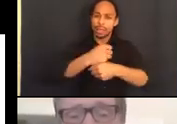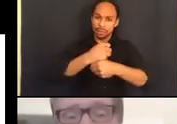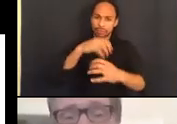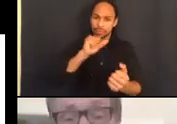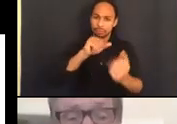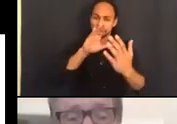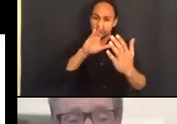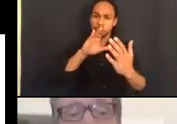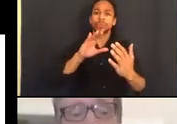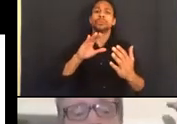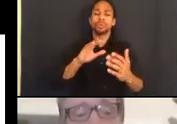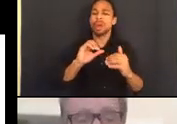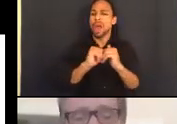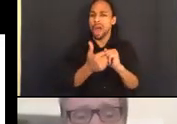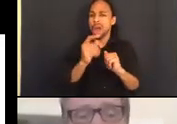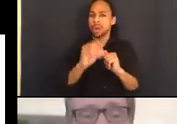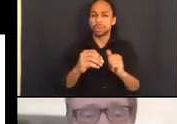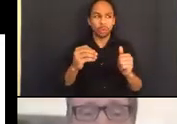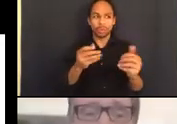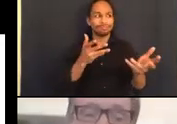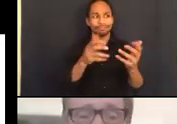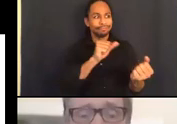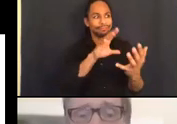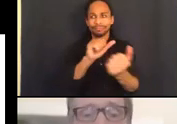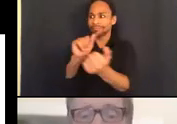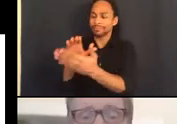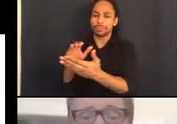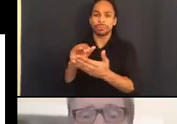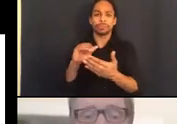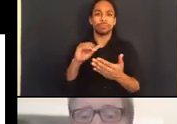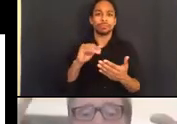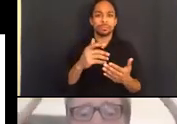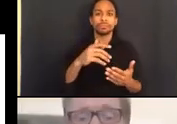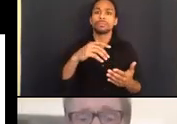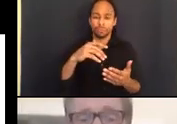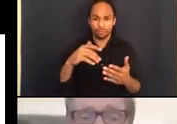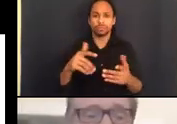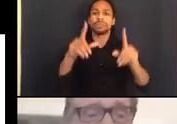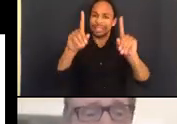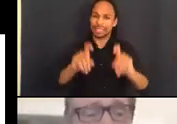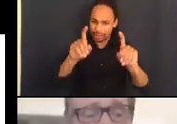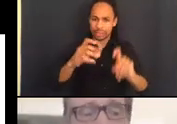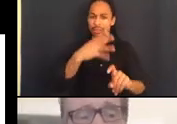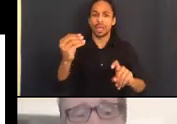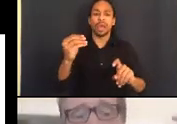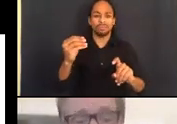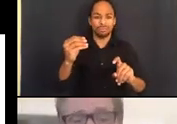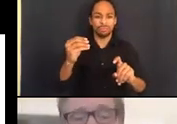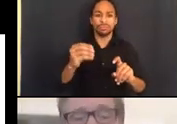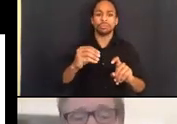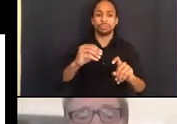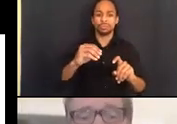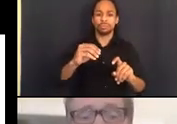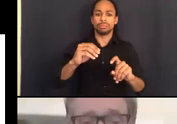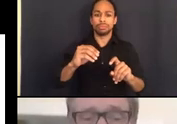healthcare rationing in California by centering the voices of higher weight, trans folks, the LGBT community, and older adults, in